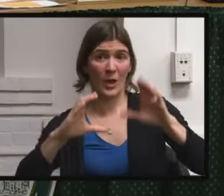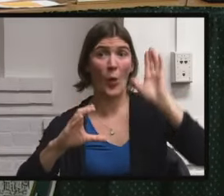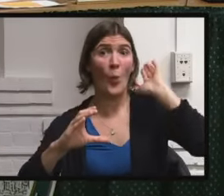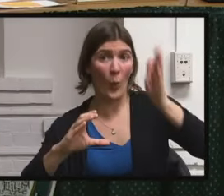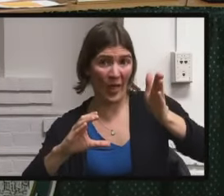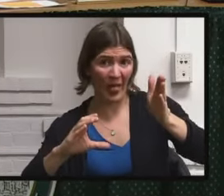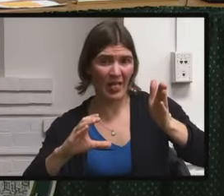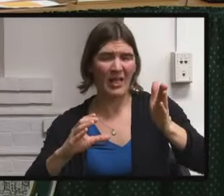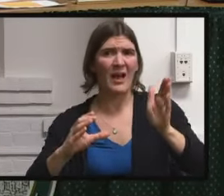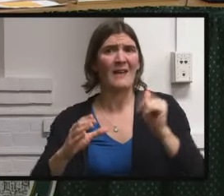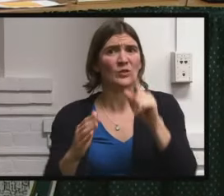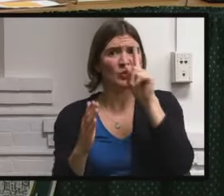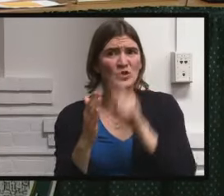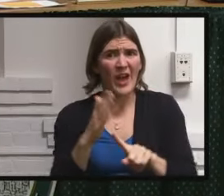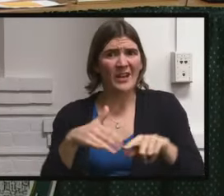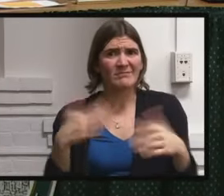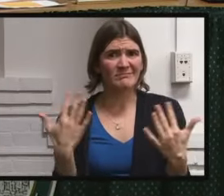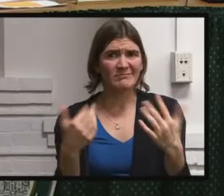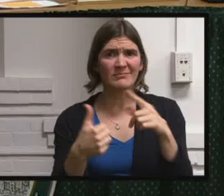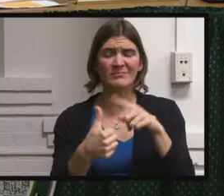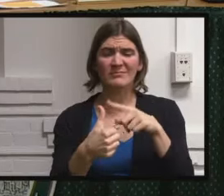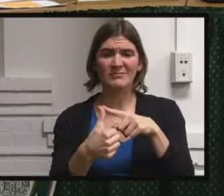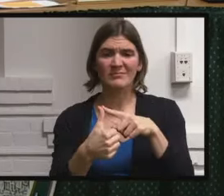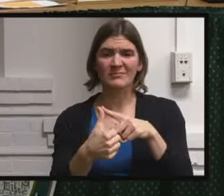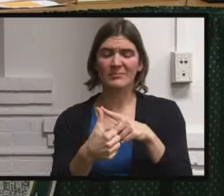couple of days is